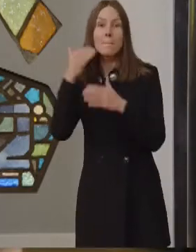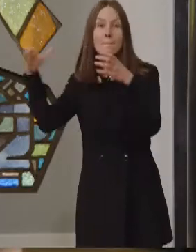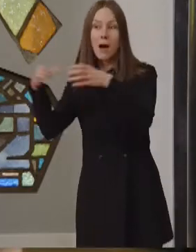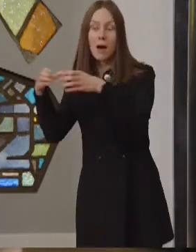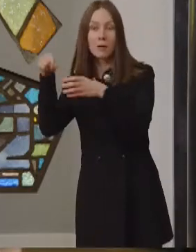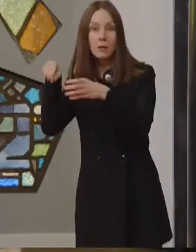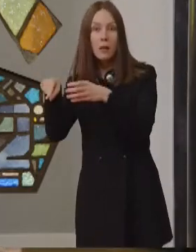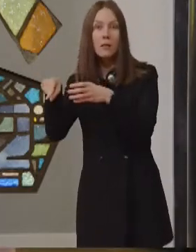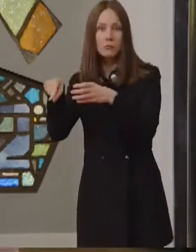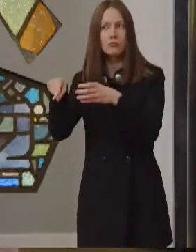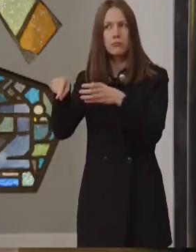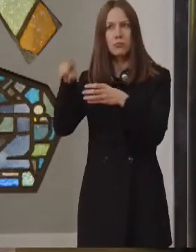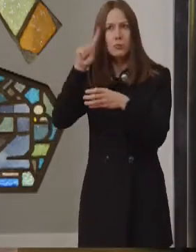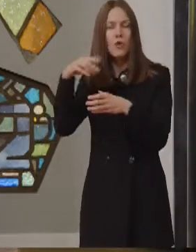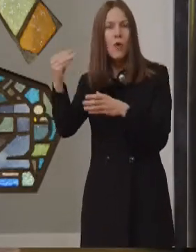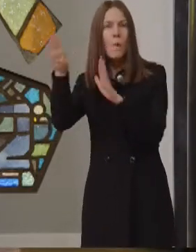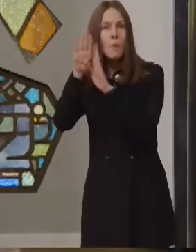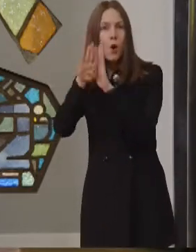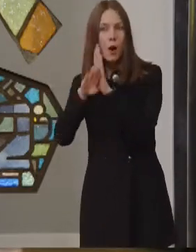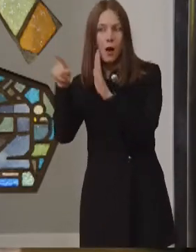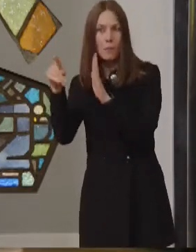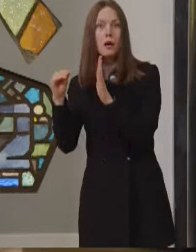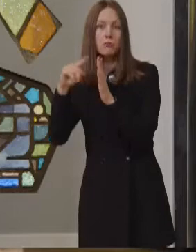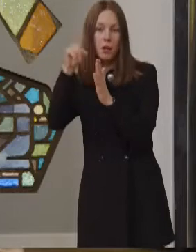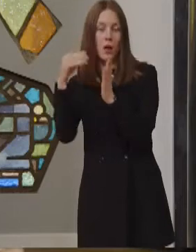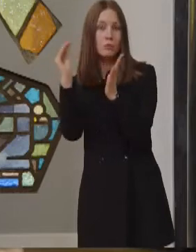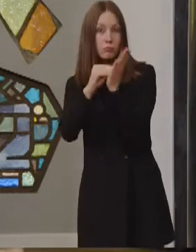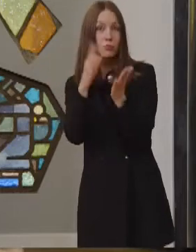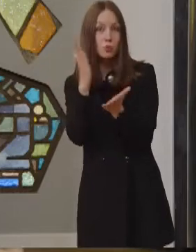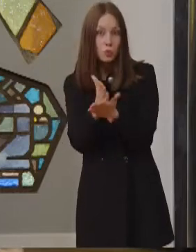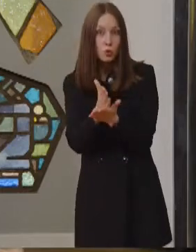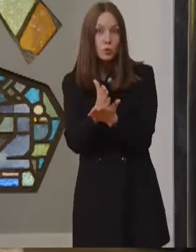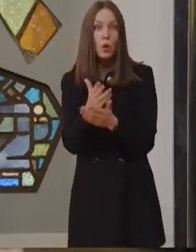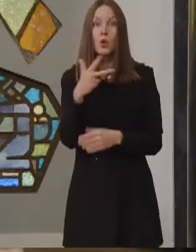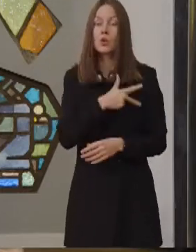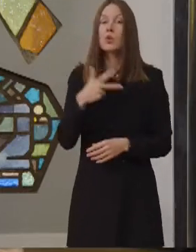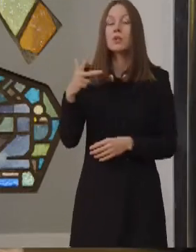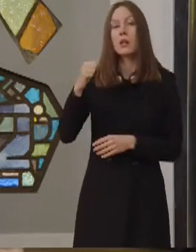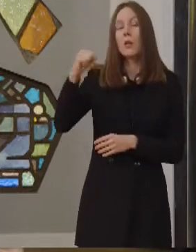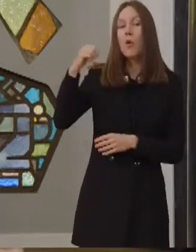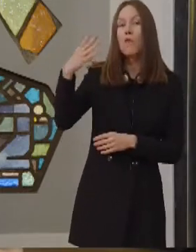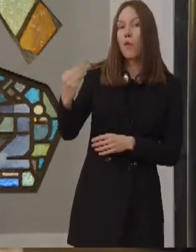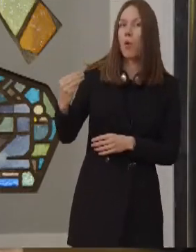Group, and the Social Democratic Political Group has included the issue of marriages of